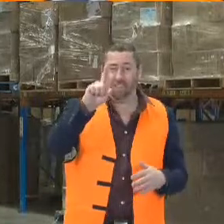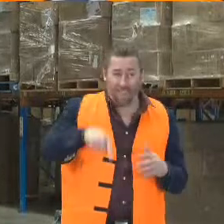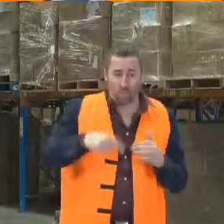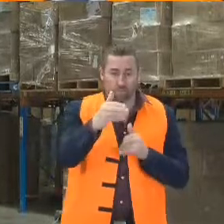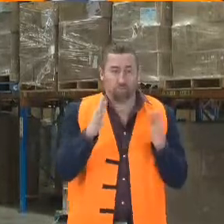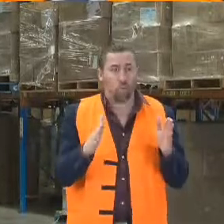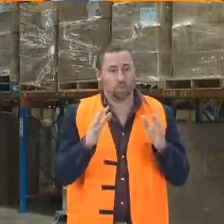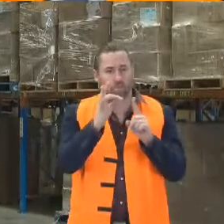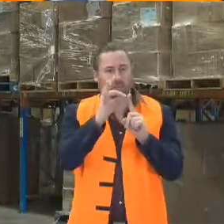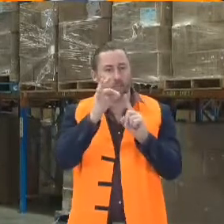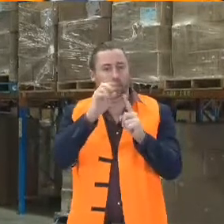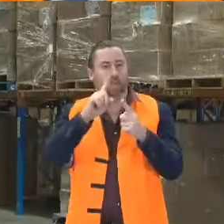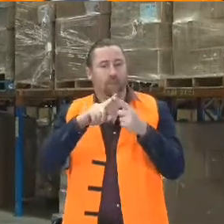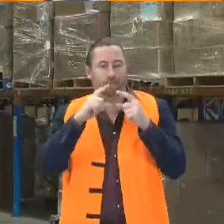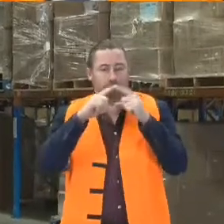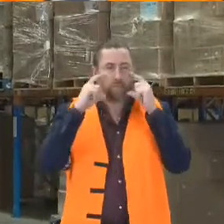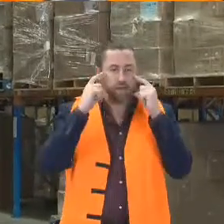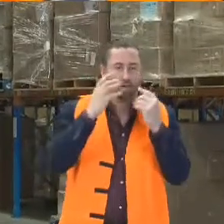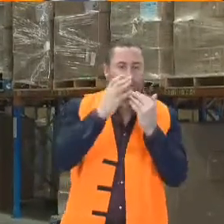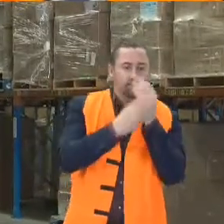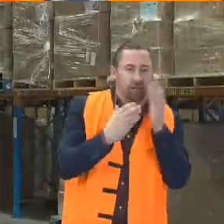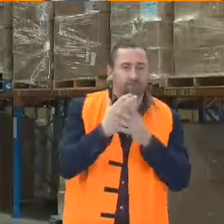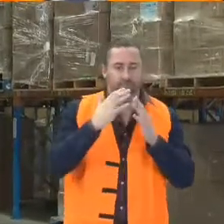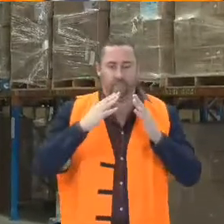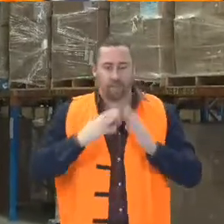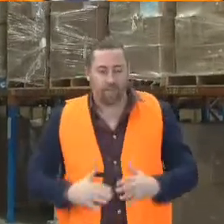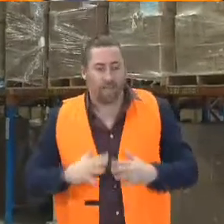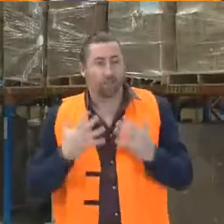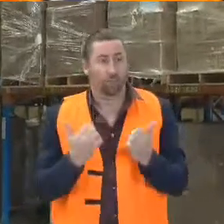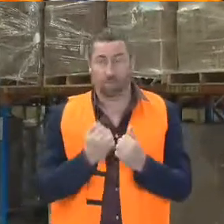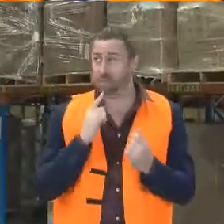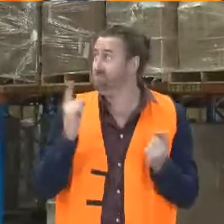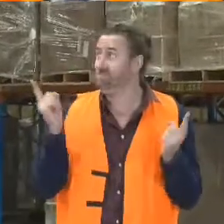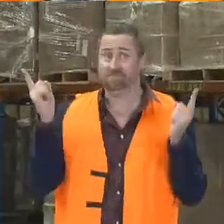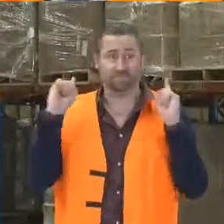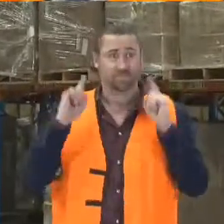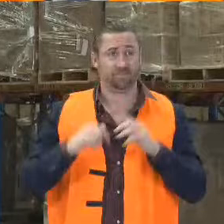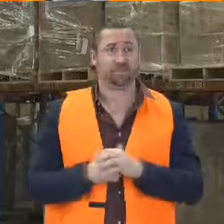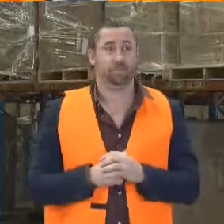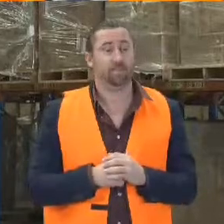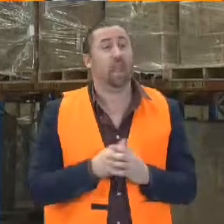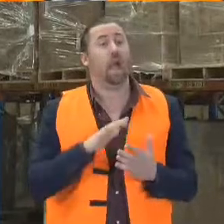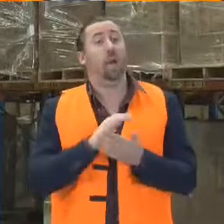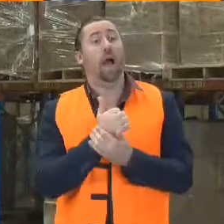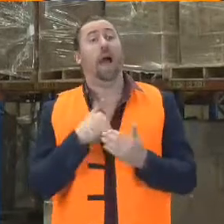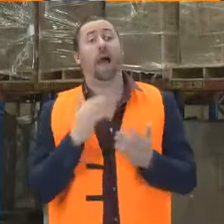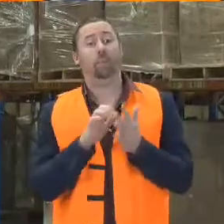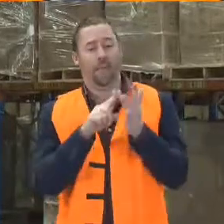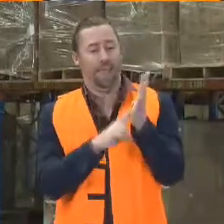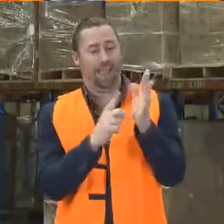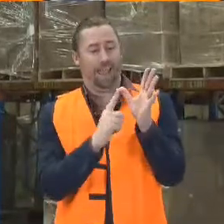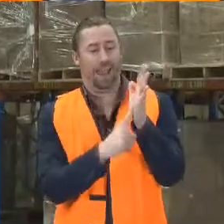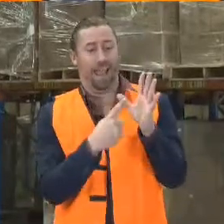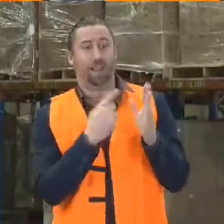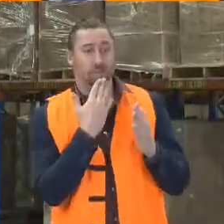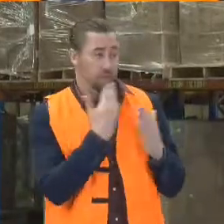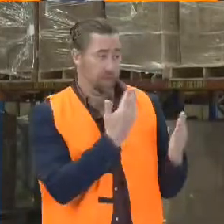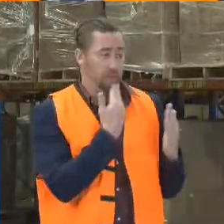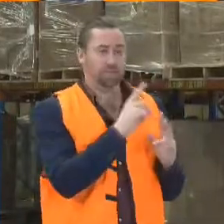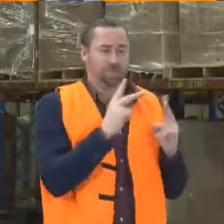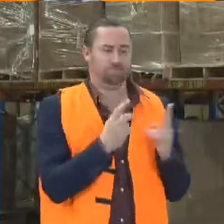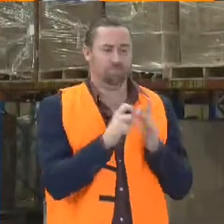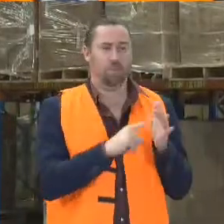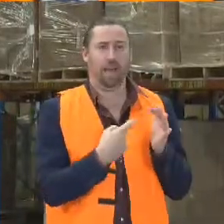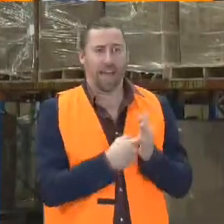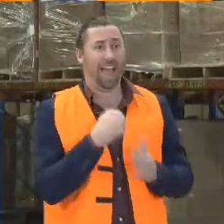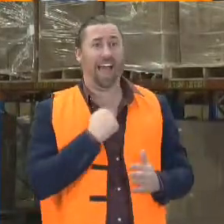PPE here in this facility. I'm also very pleased it's in my electorate as well, so thank you, Deputy